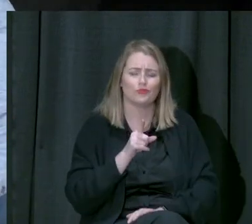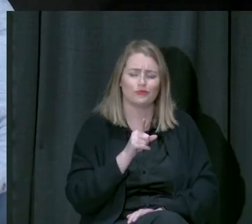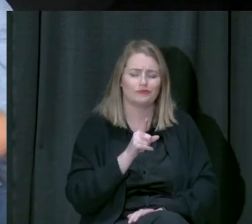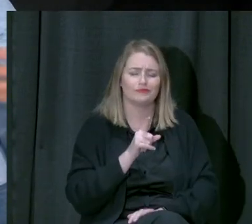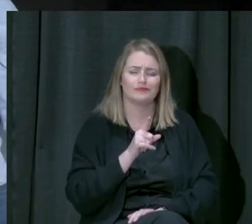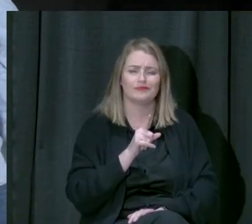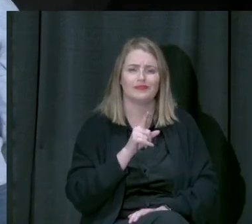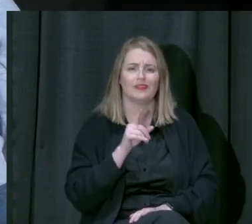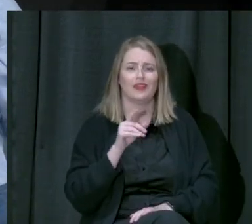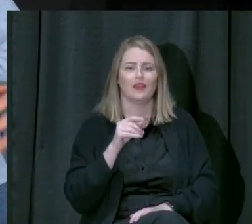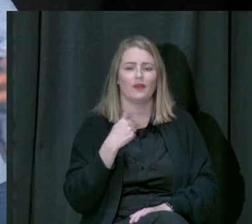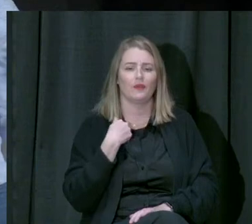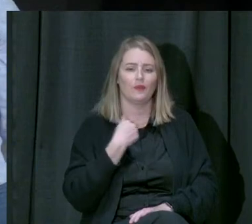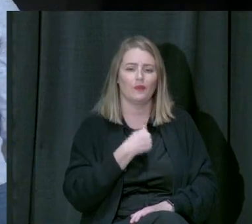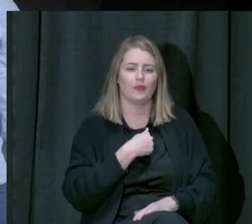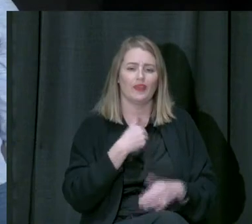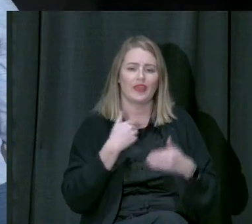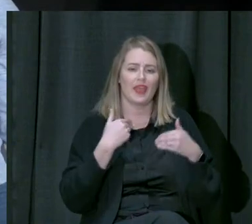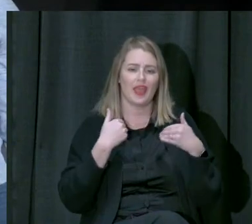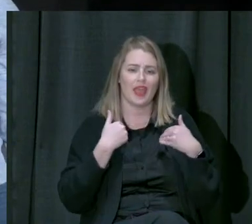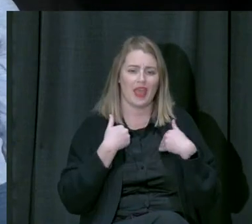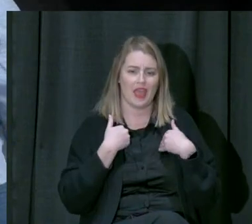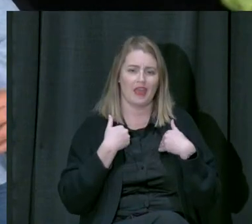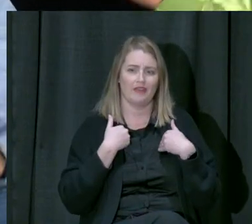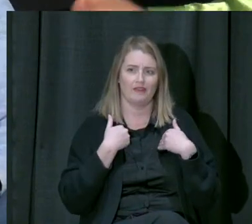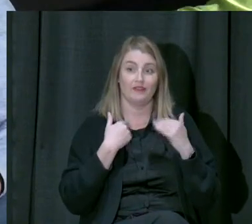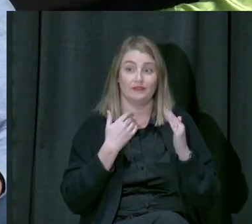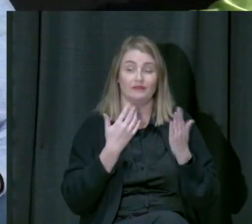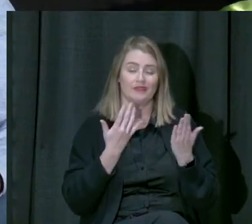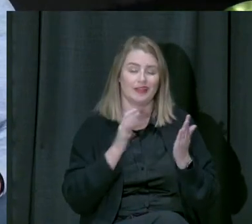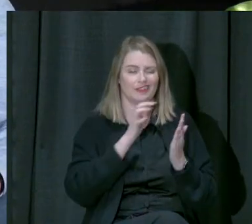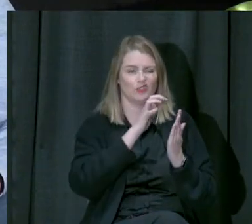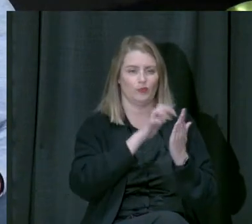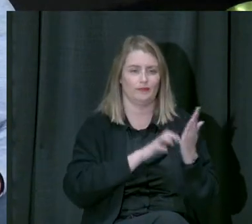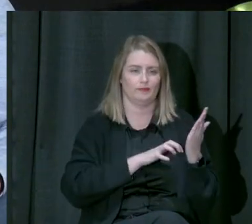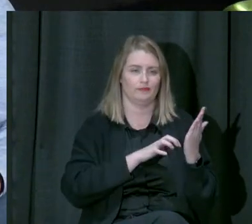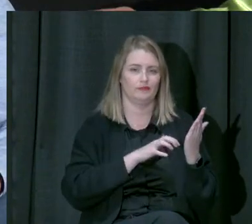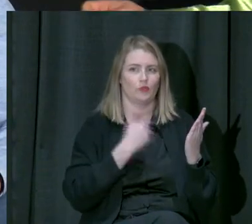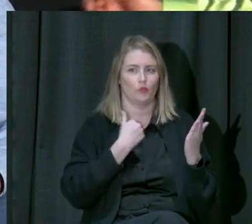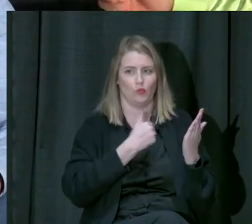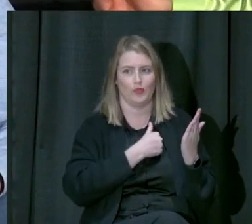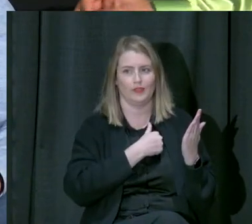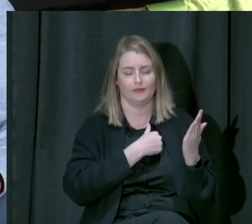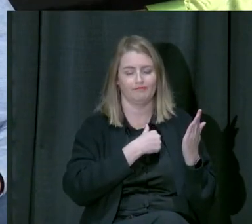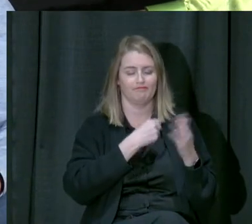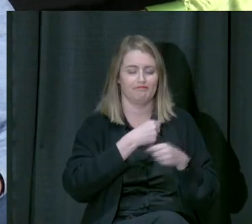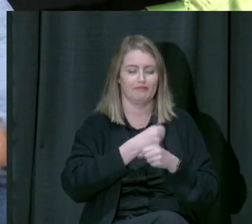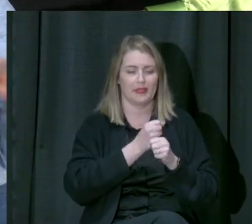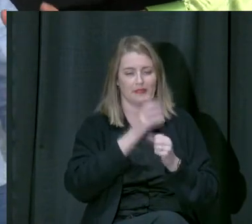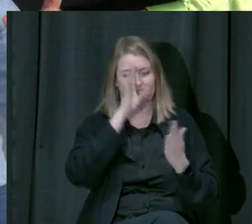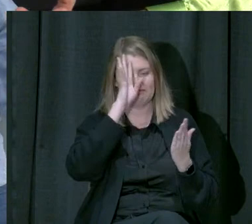know, we've got a couple of, we have a script that we developed